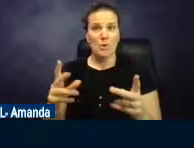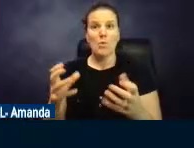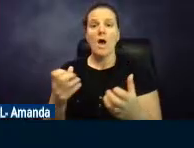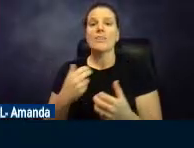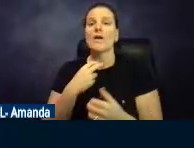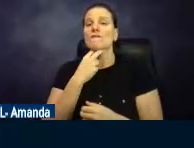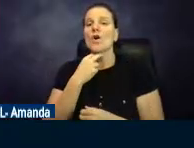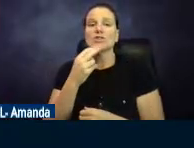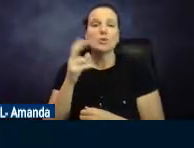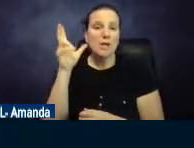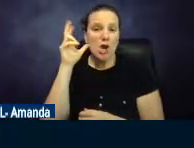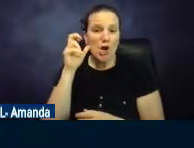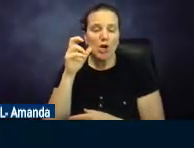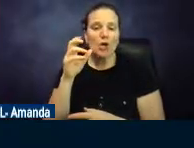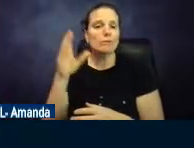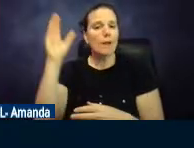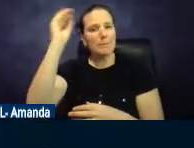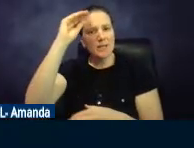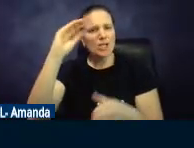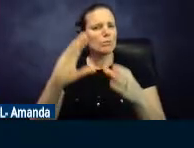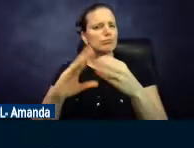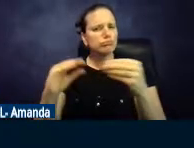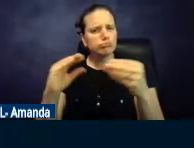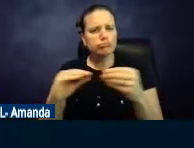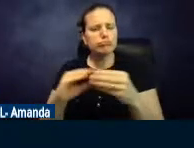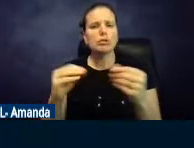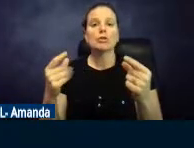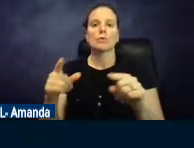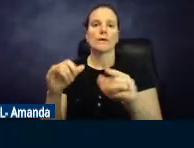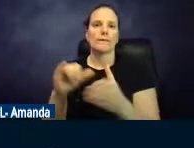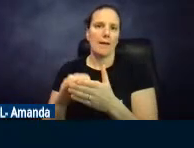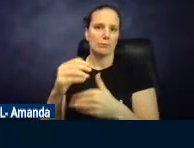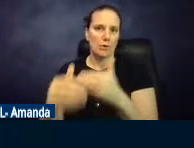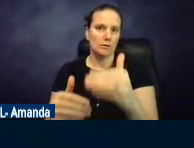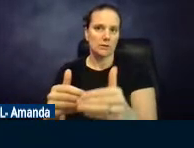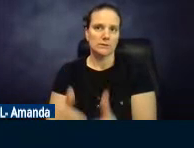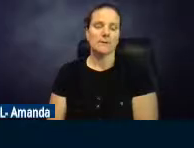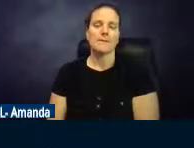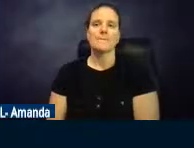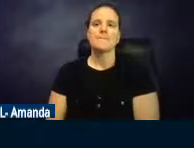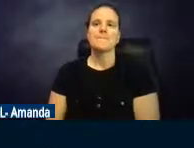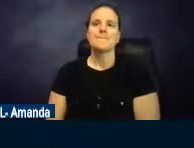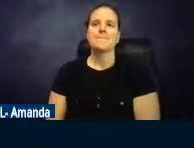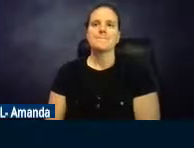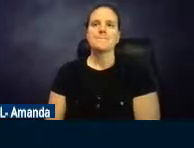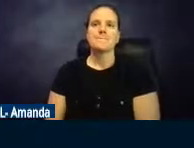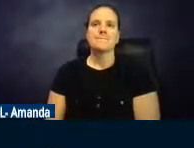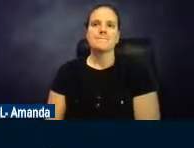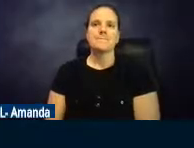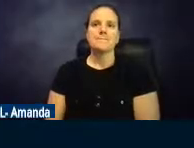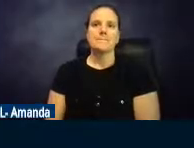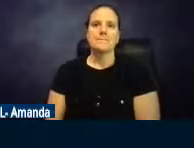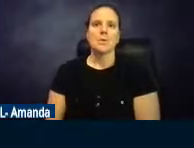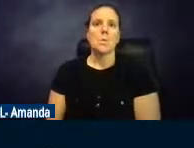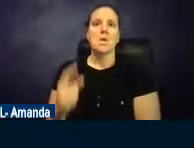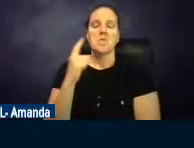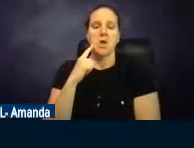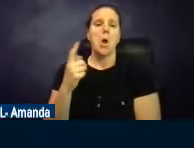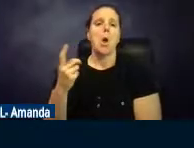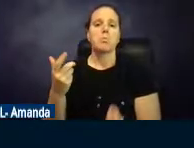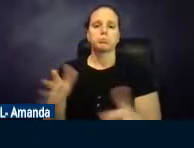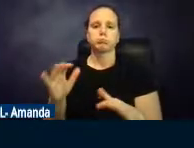process. So we think we have reached the final agreement